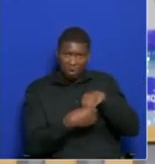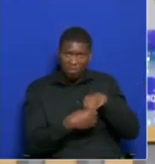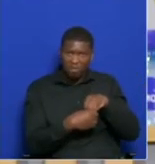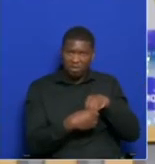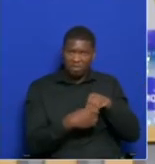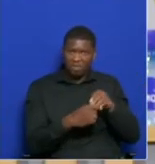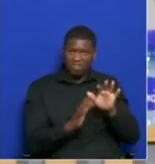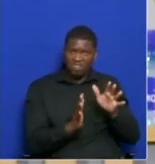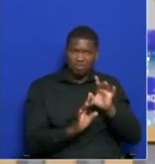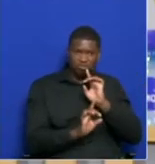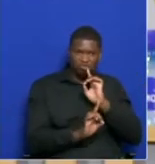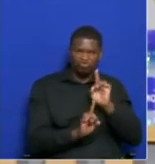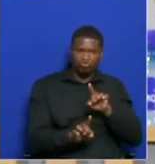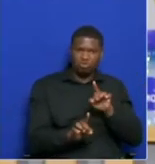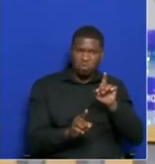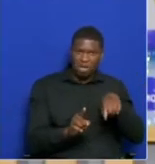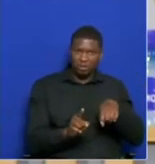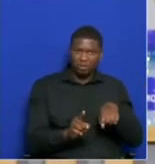of the structure.